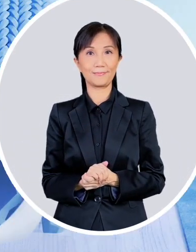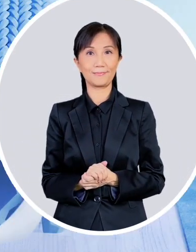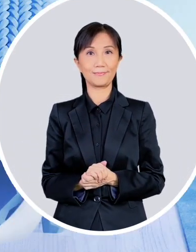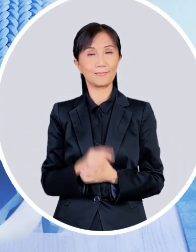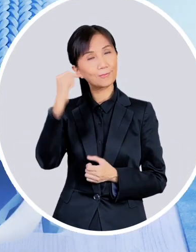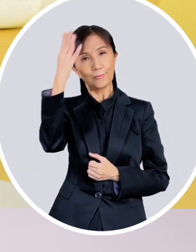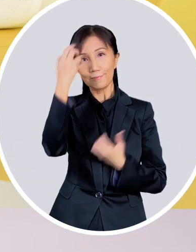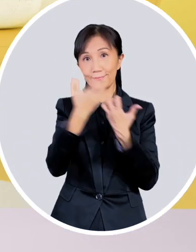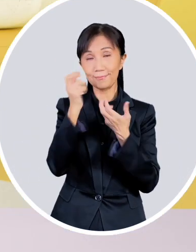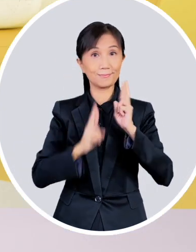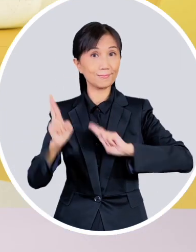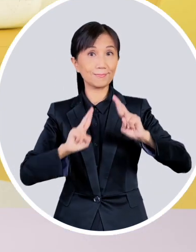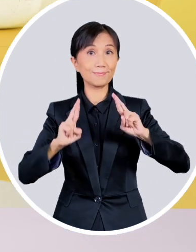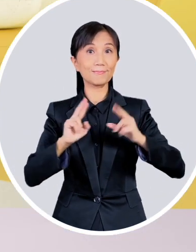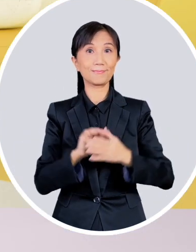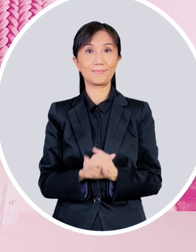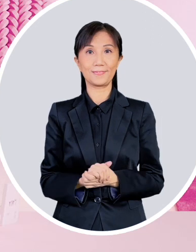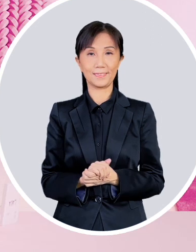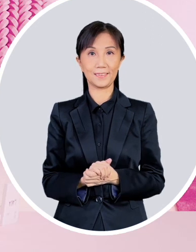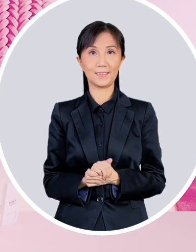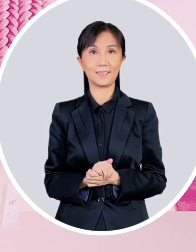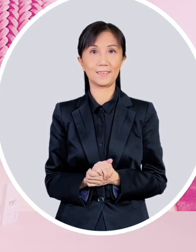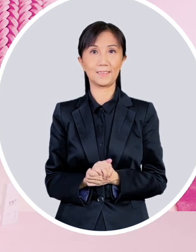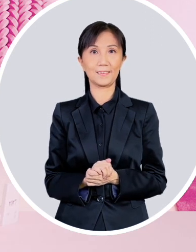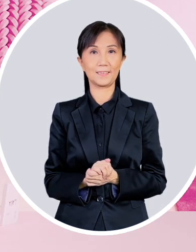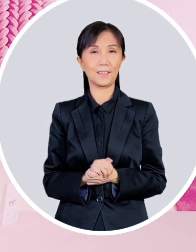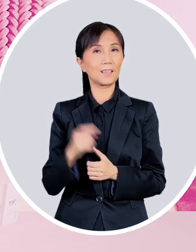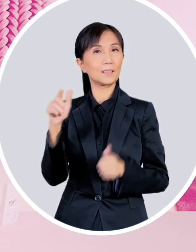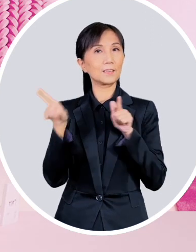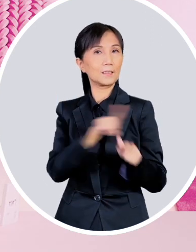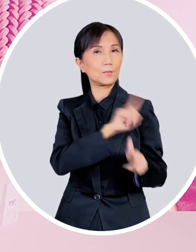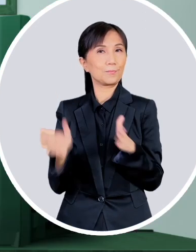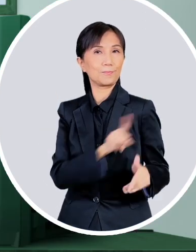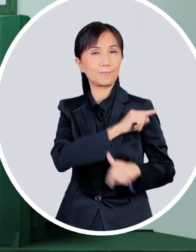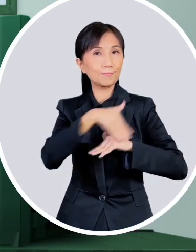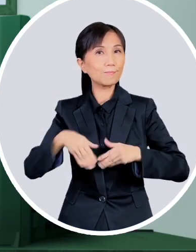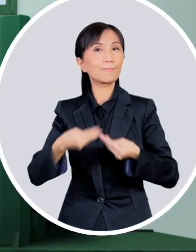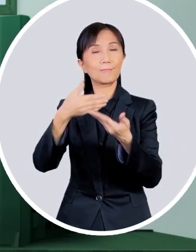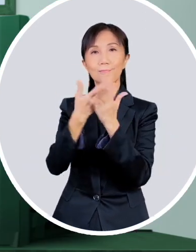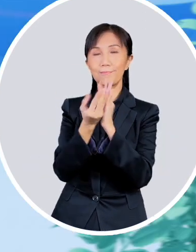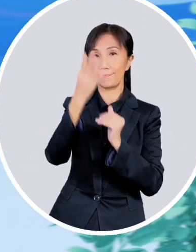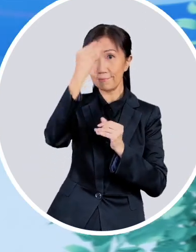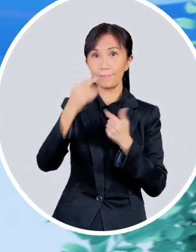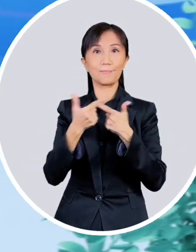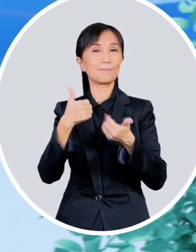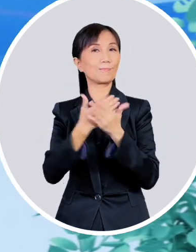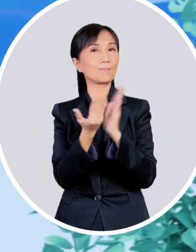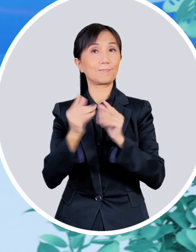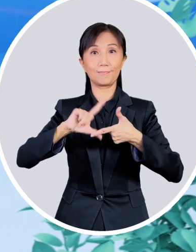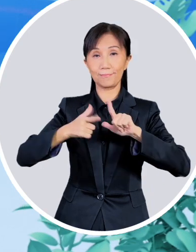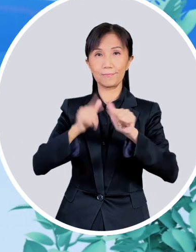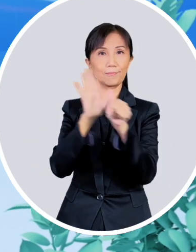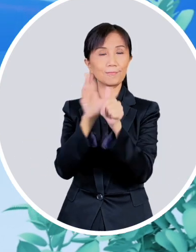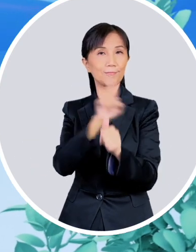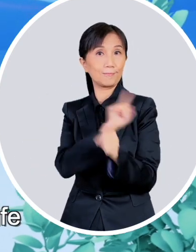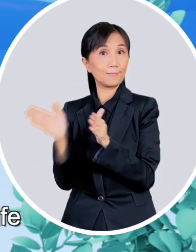Want to be proficient in digital technologies? The Capacity Building Mileage Program offers diversified courses supported by flexible